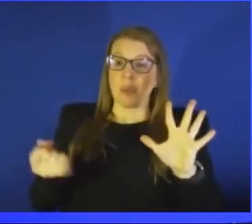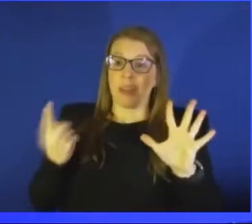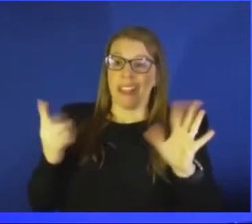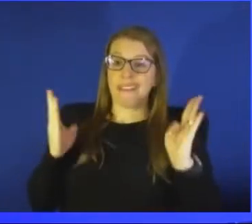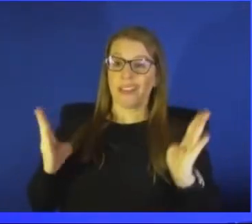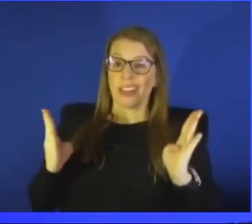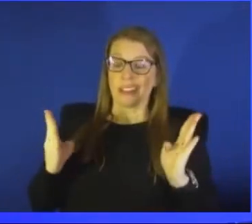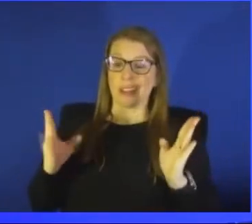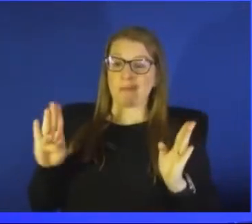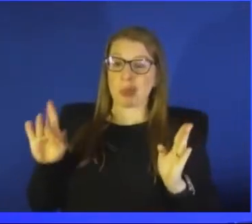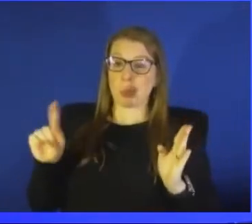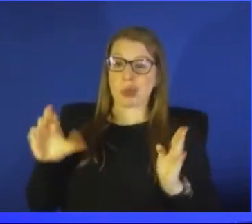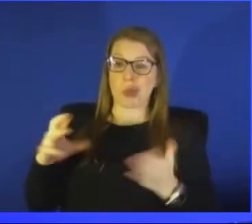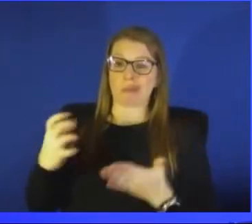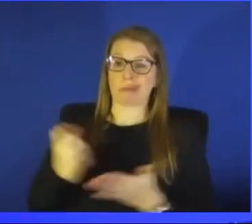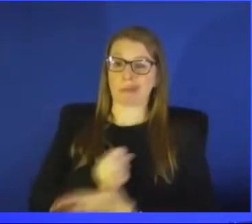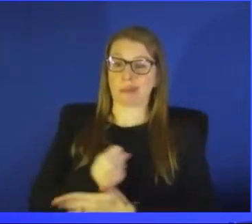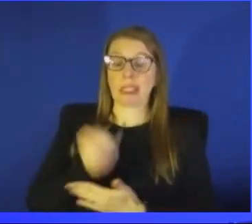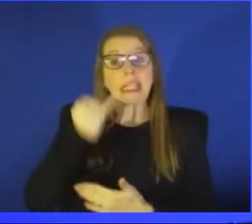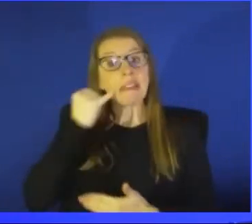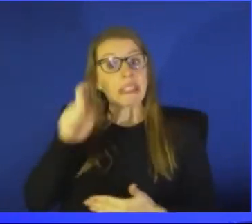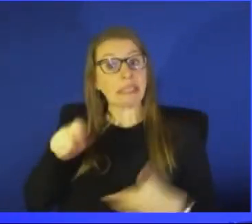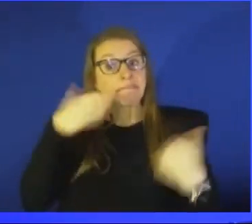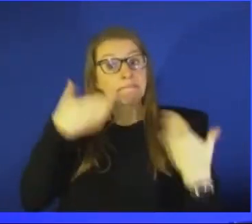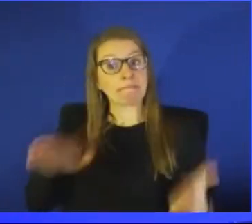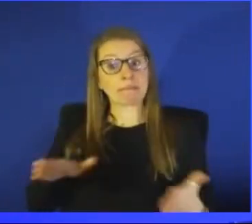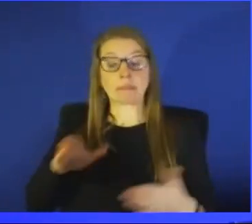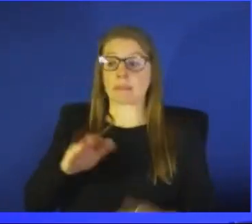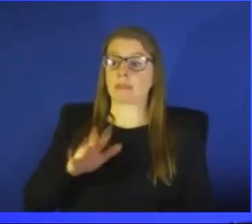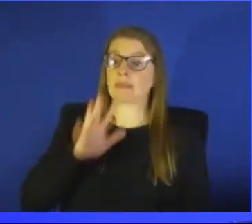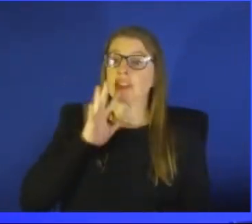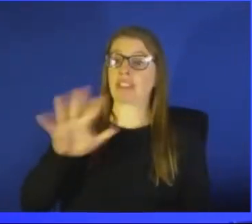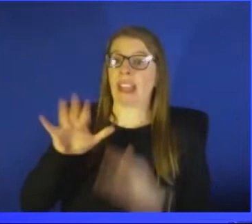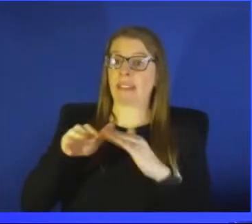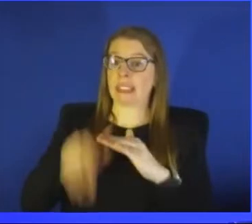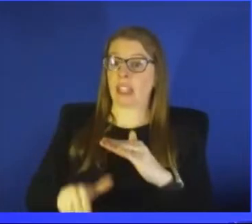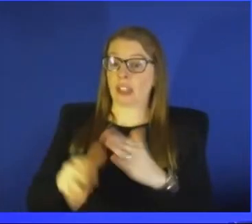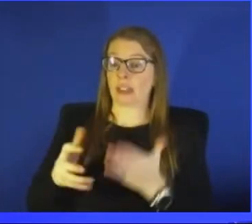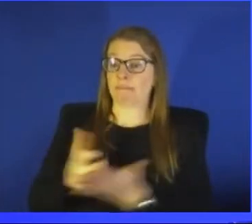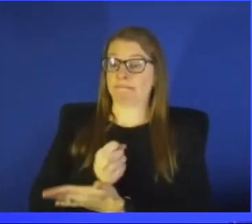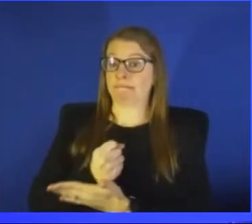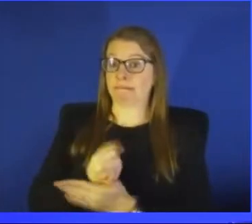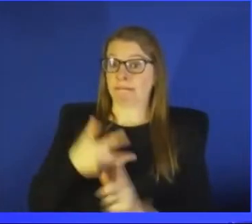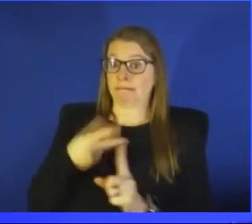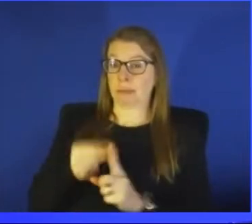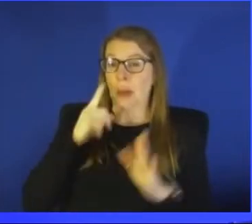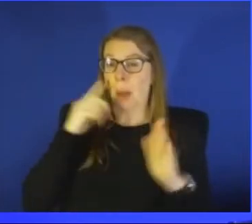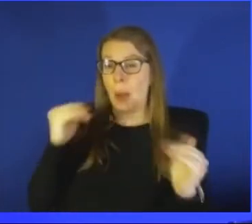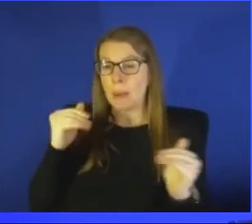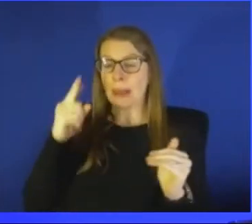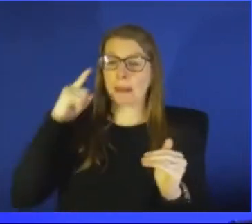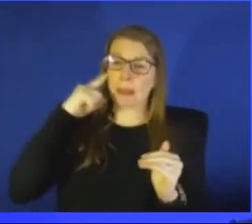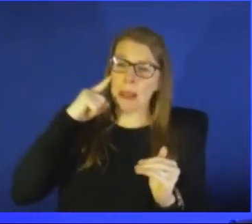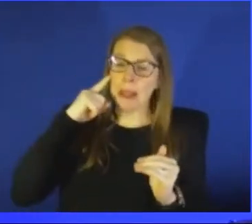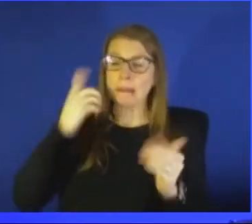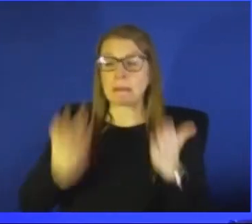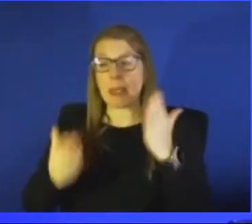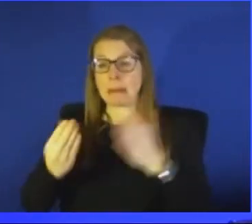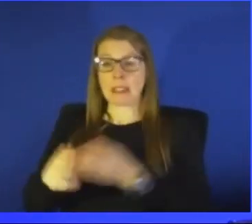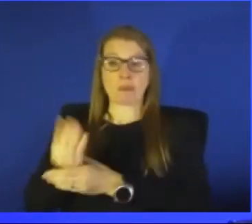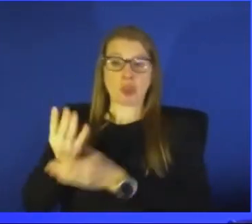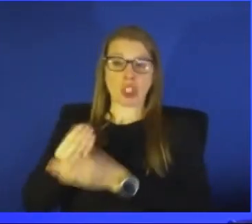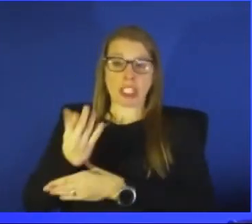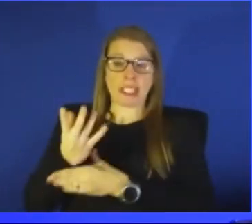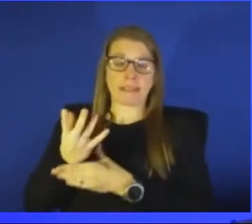well. When will children 5 and younger be able to get the vaccination? You know, we were hoping and thinking it was going to be in the spring. It seems to always